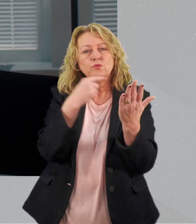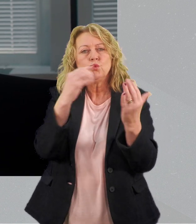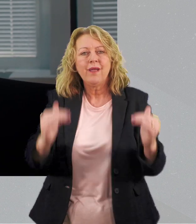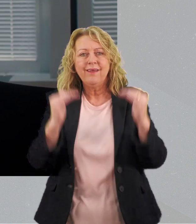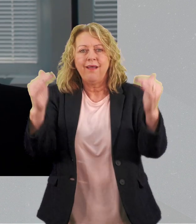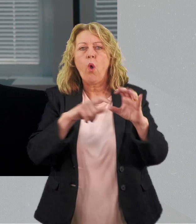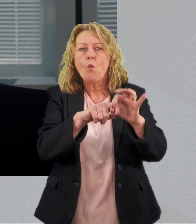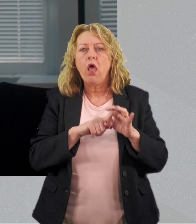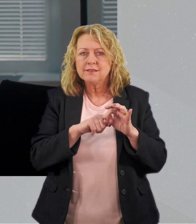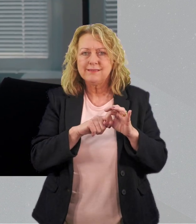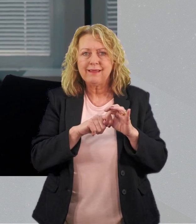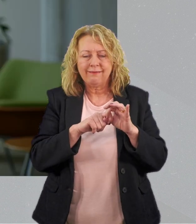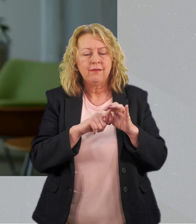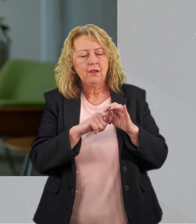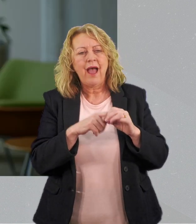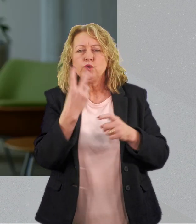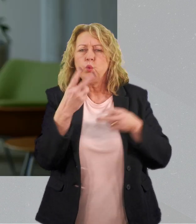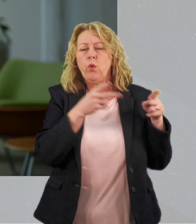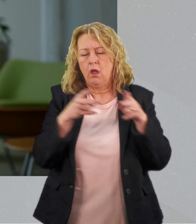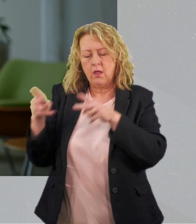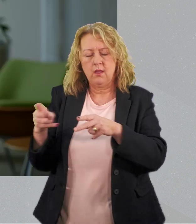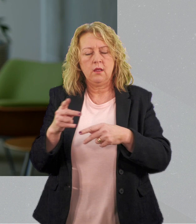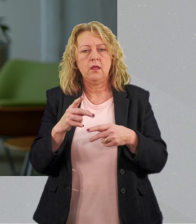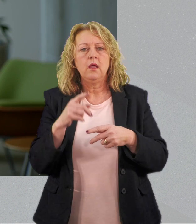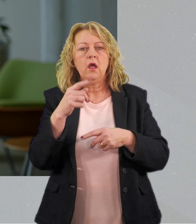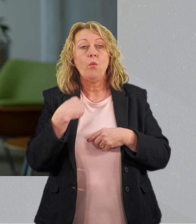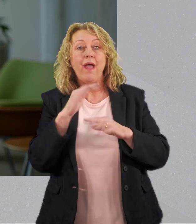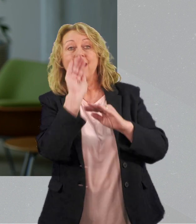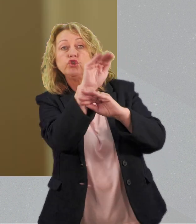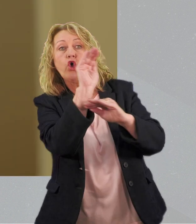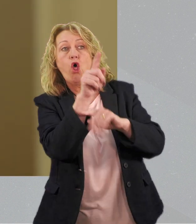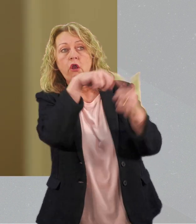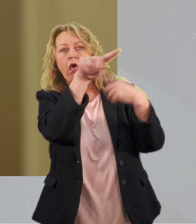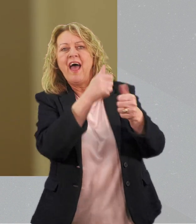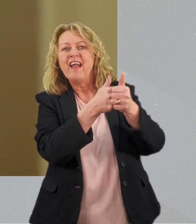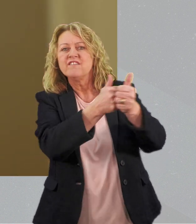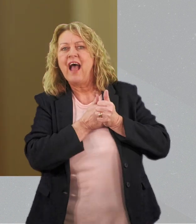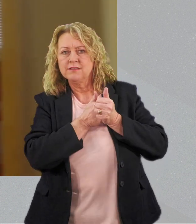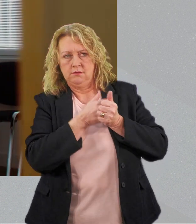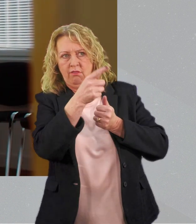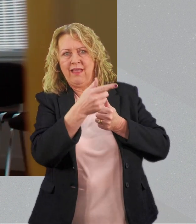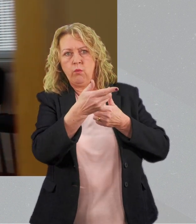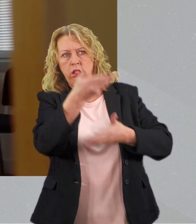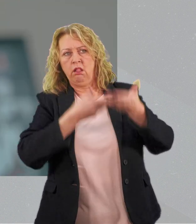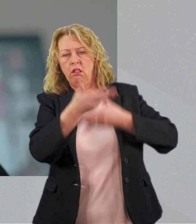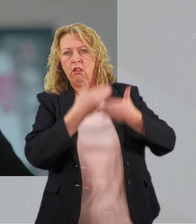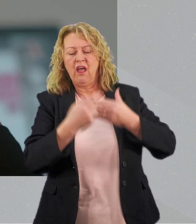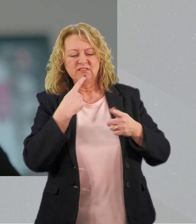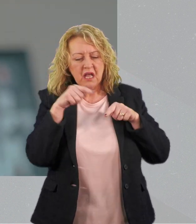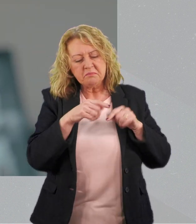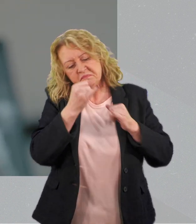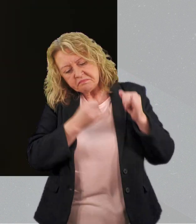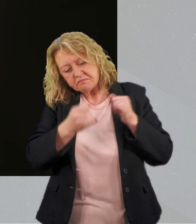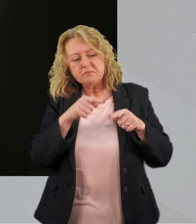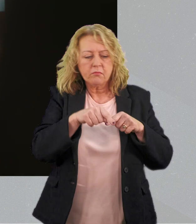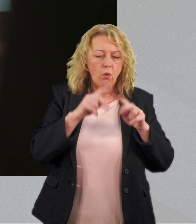of a paper. And we do it at 2 levels. We do it by going to external advisors who will comment and criticise on the